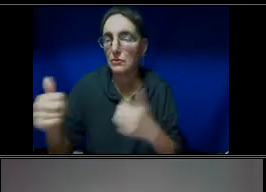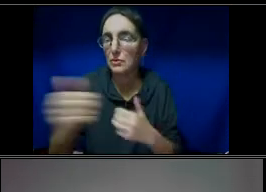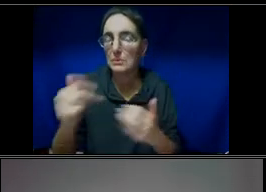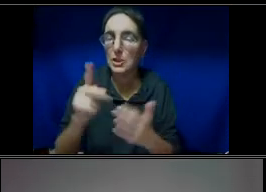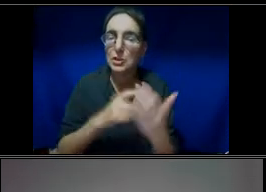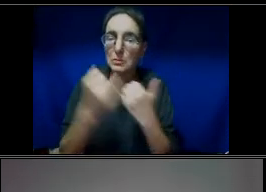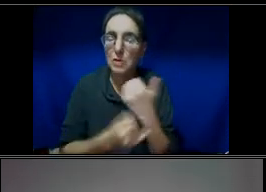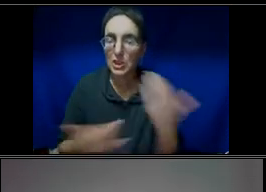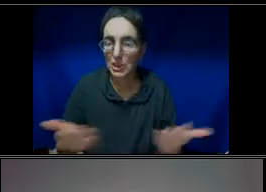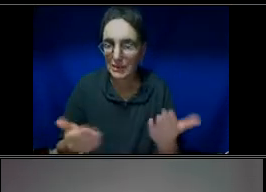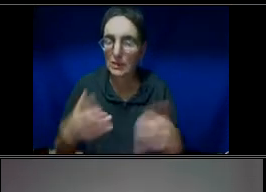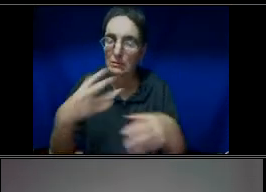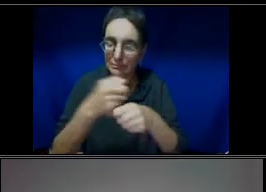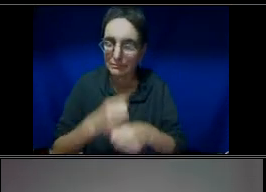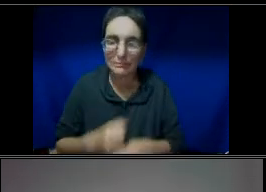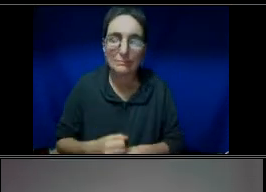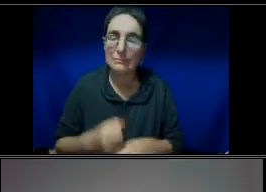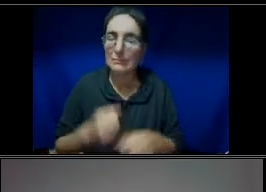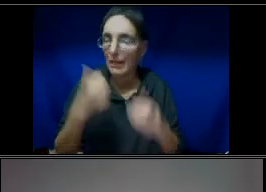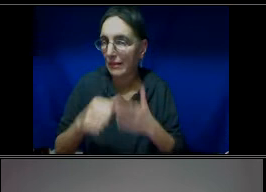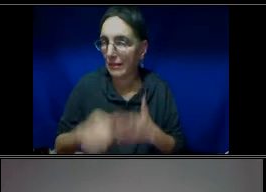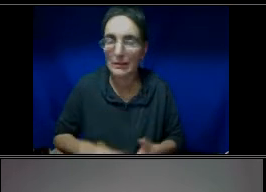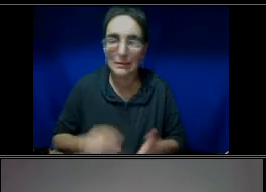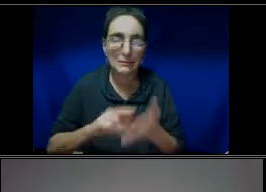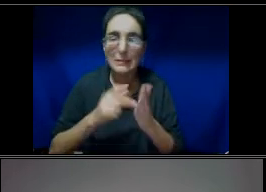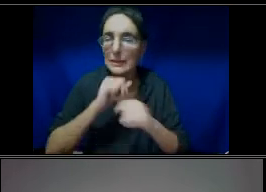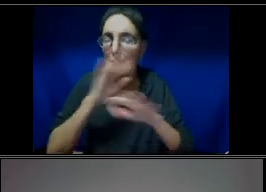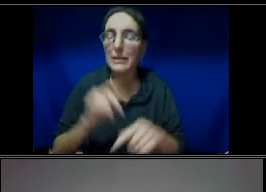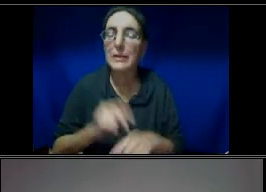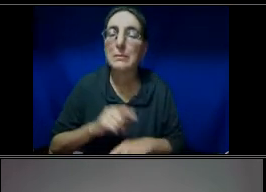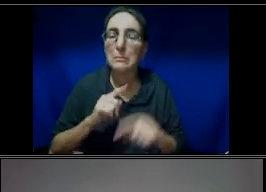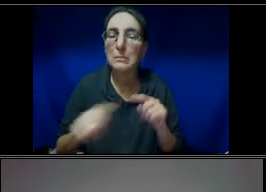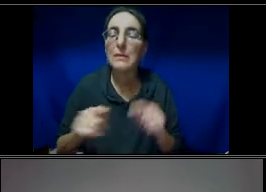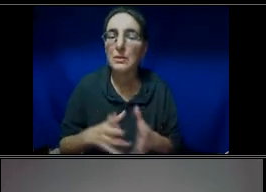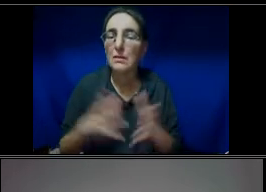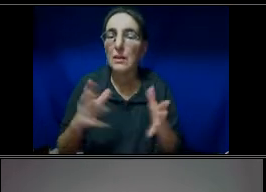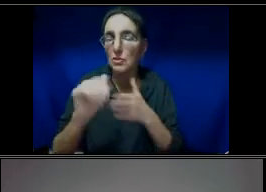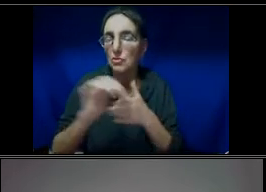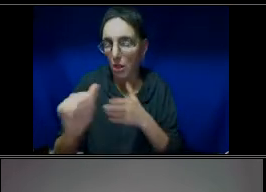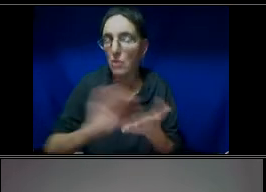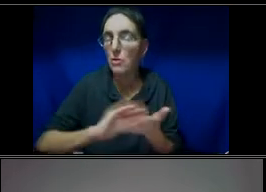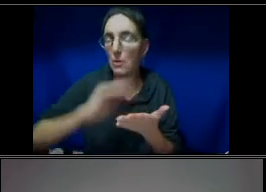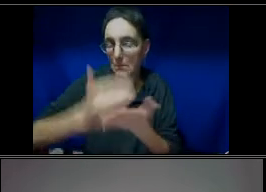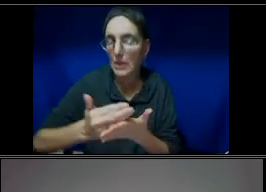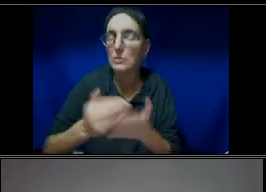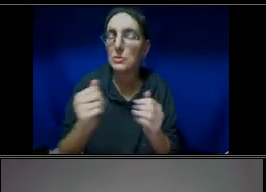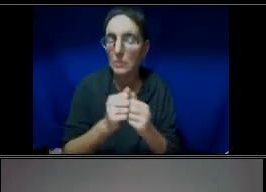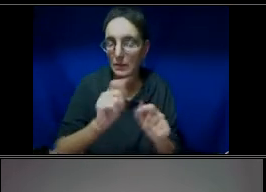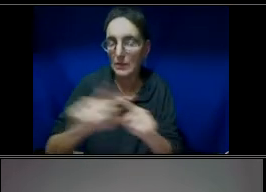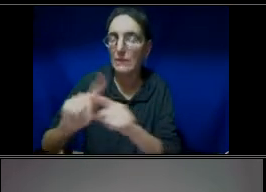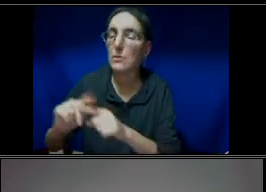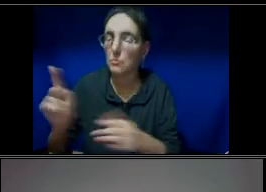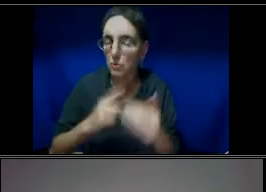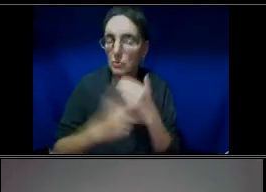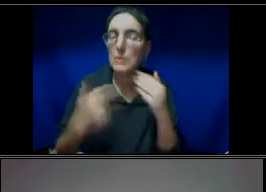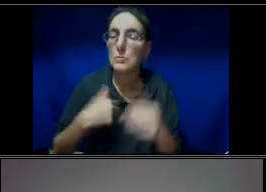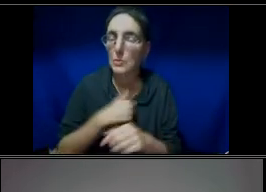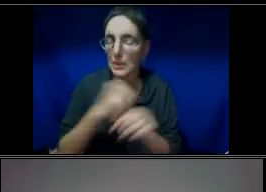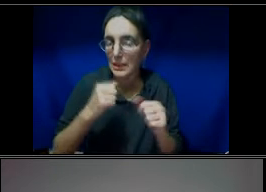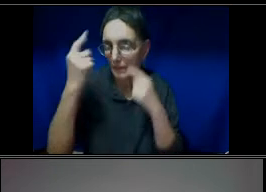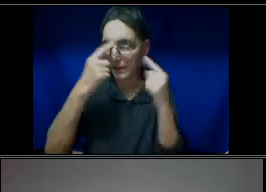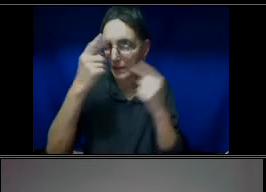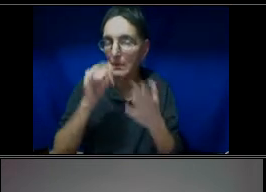acronyms that might not mean a lot of things to people, but there's a lot of dollar amounts between these state funded programs that we can take into consideration.